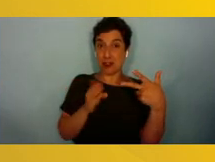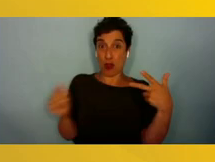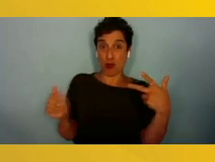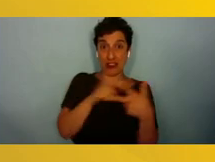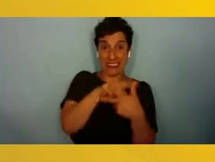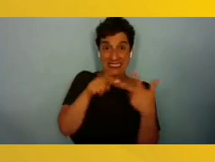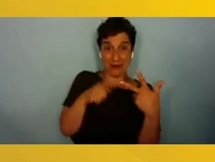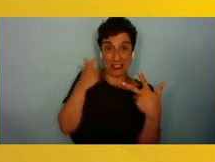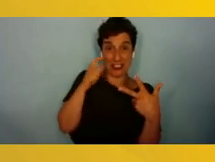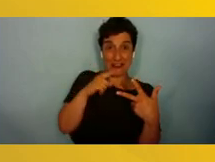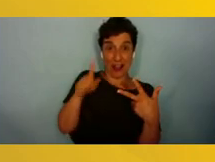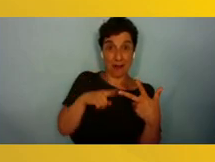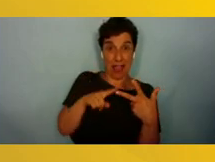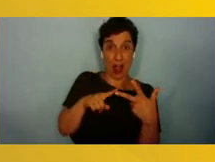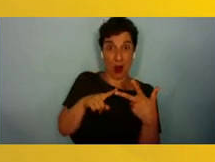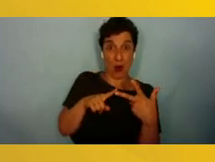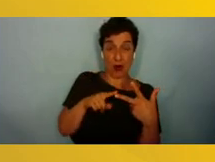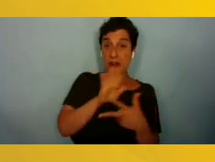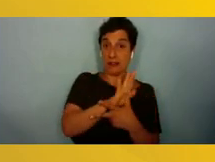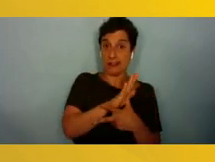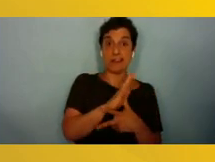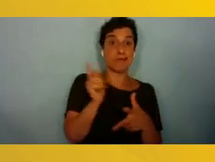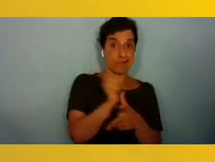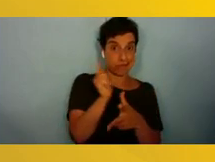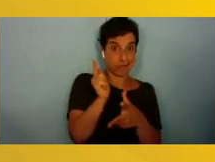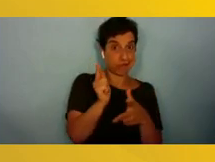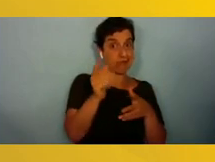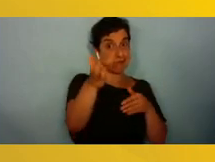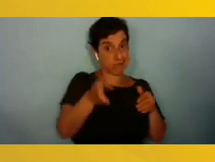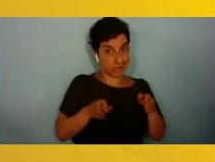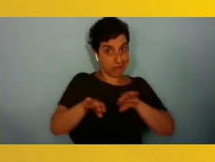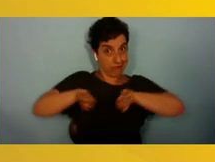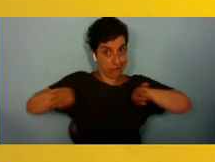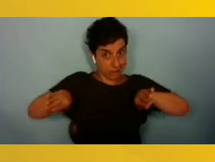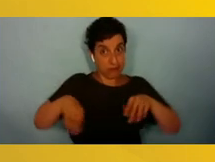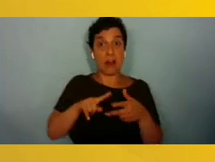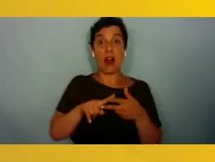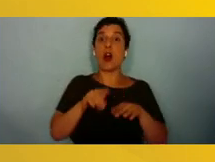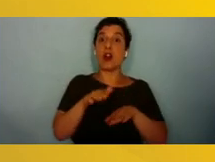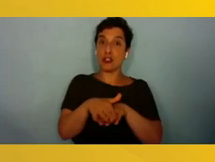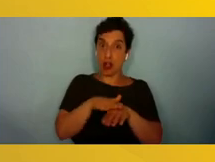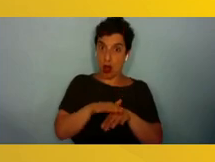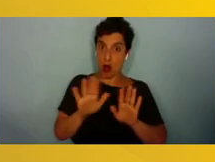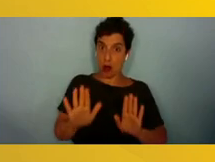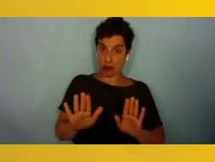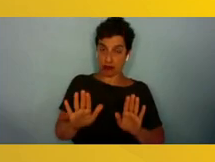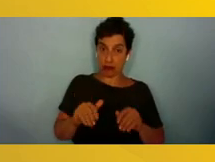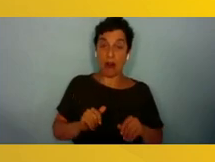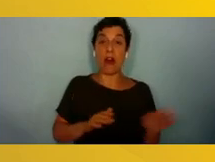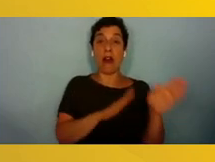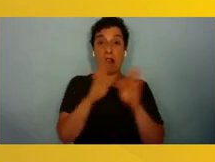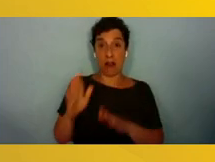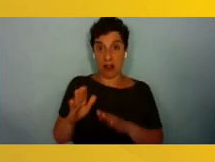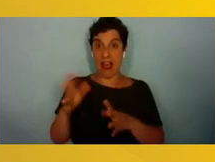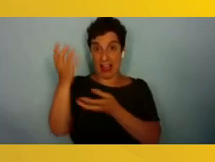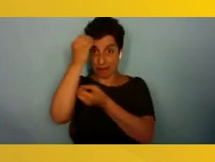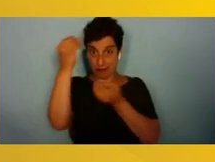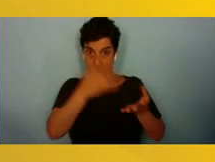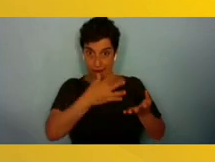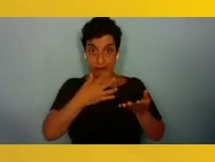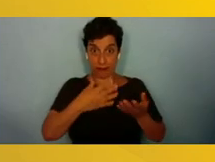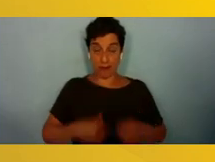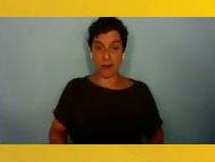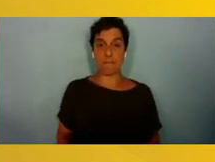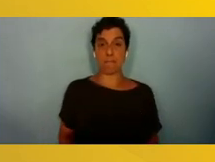about. So no-go zones, slow zones, and whale reporting.